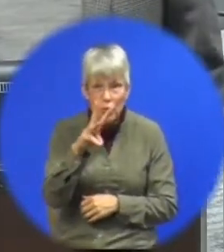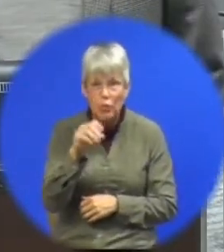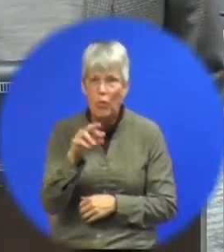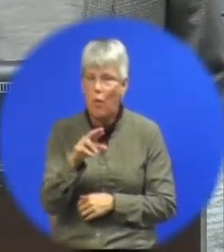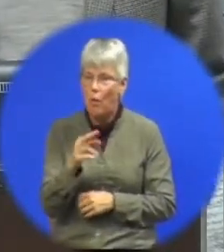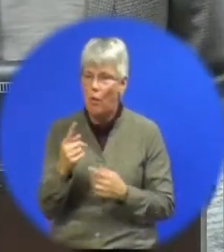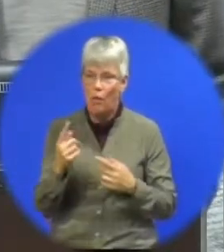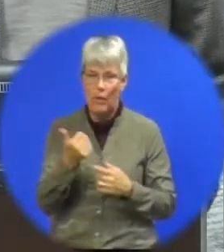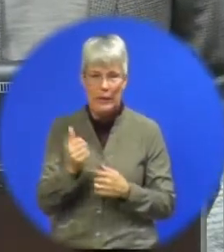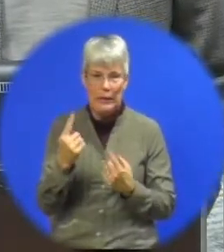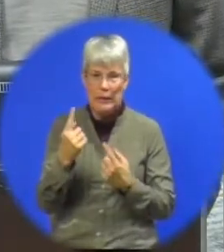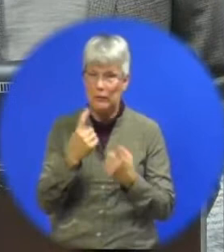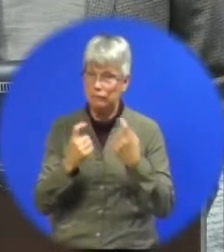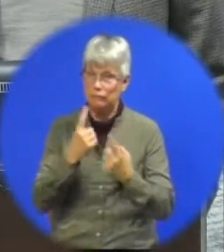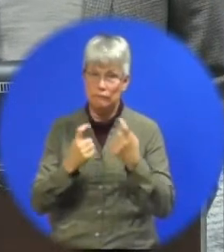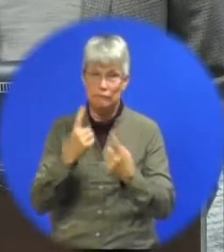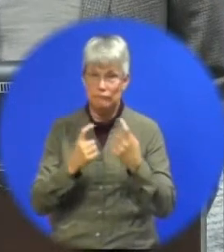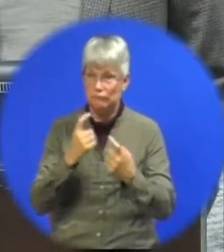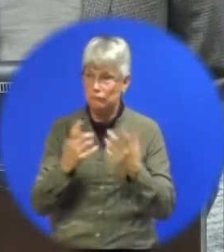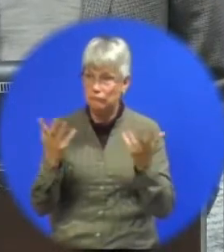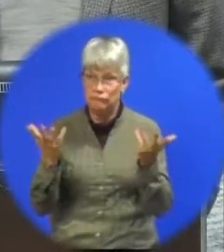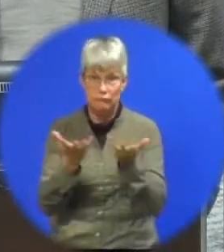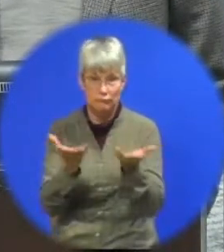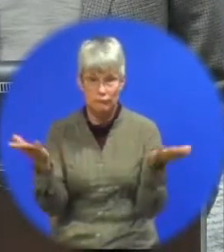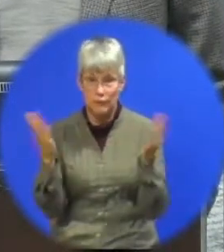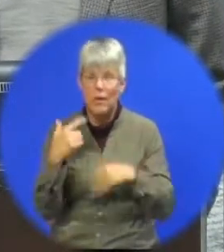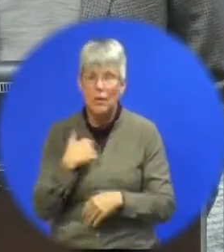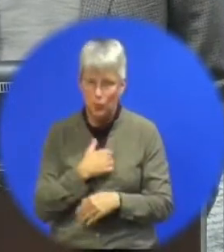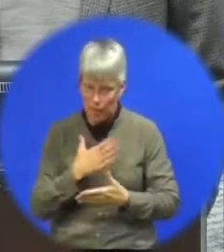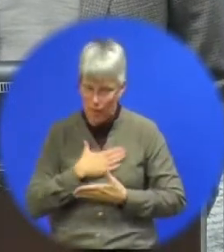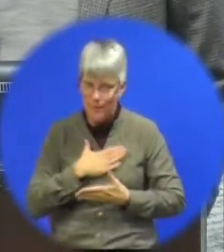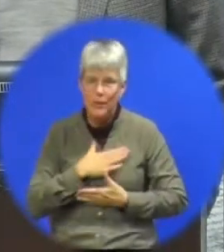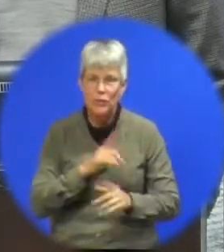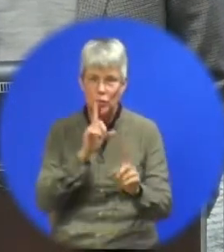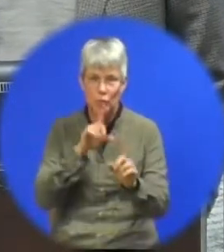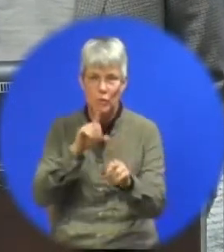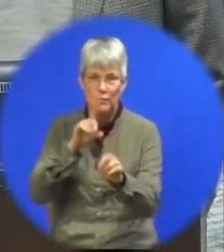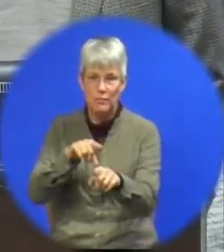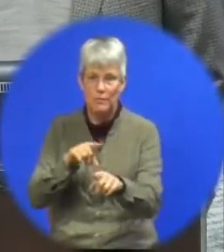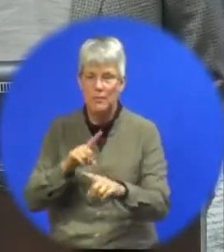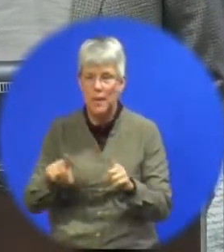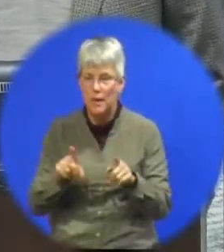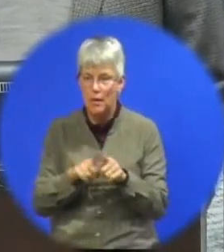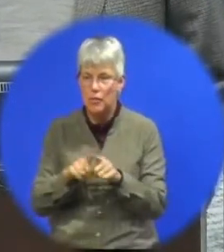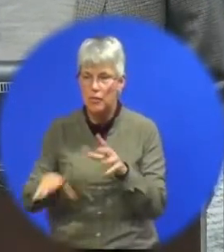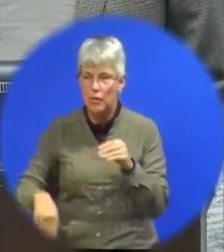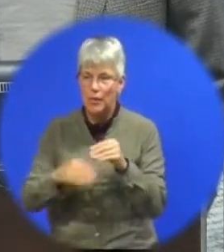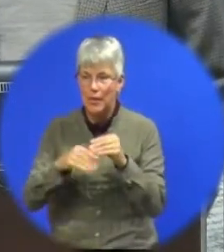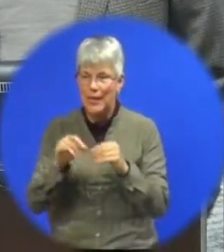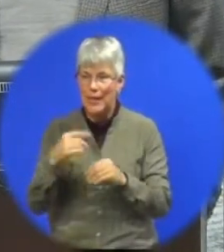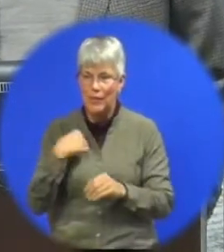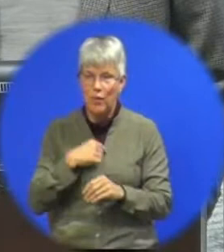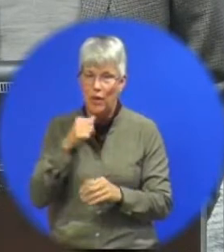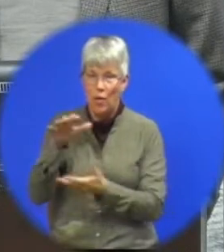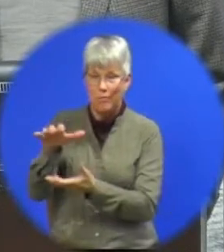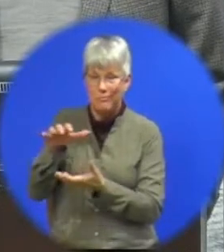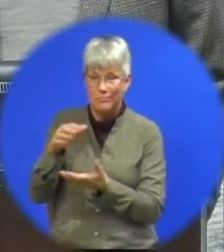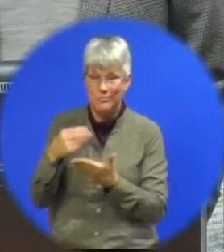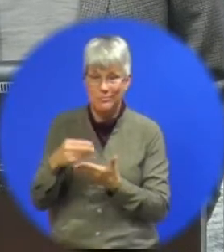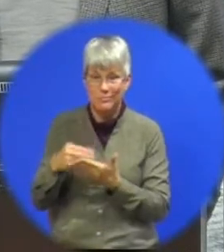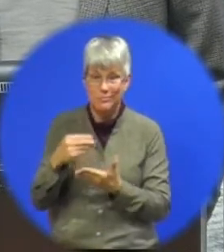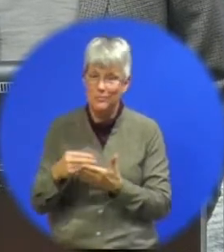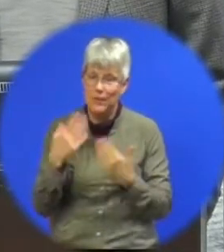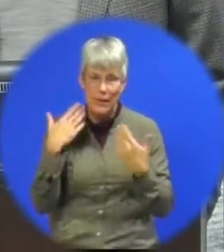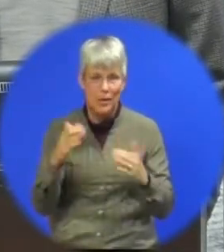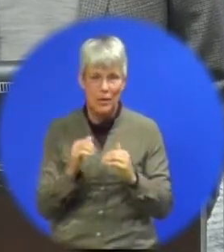us, we will certainly be glad to respond. I would say this, if we don't get this money, I don't know how we will